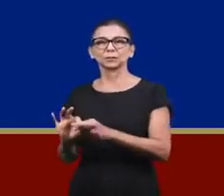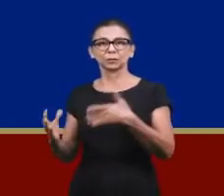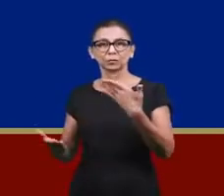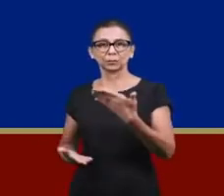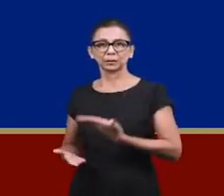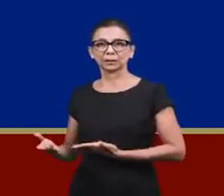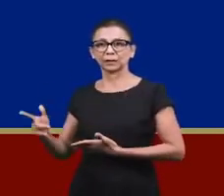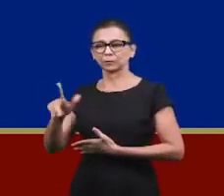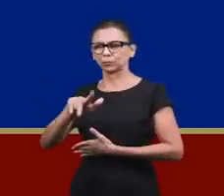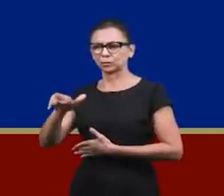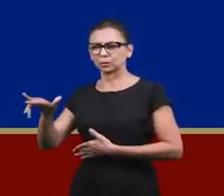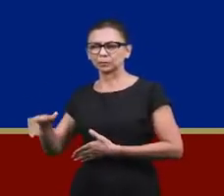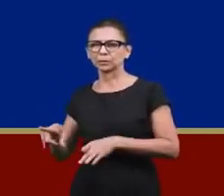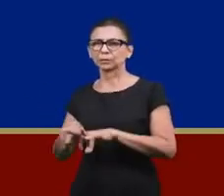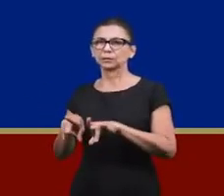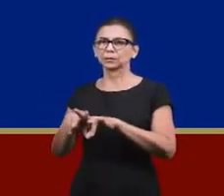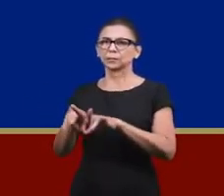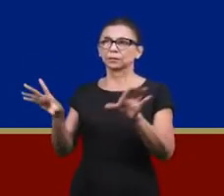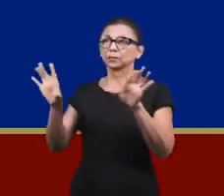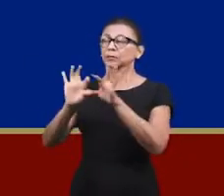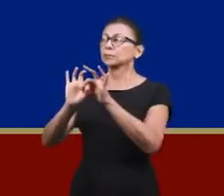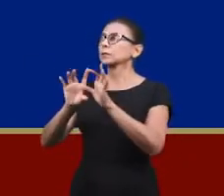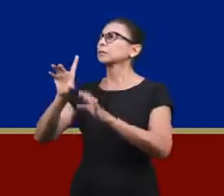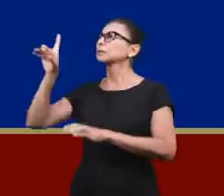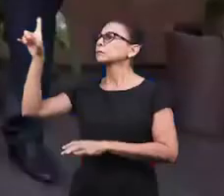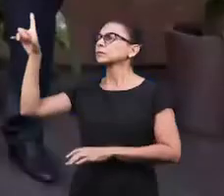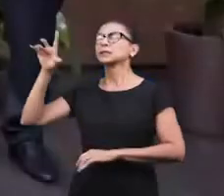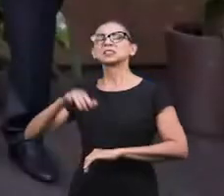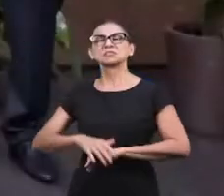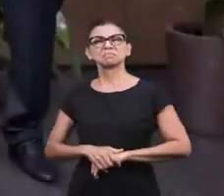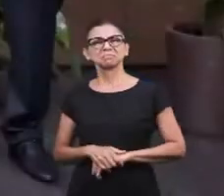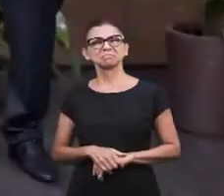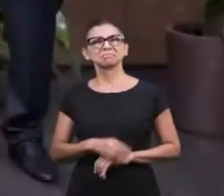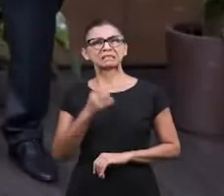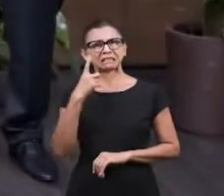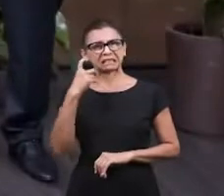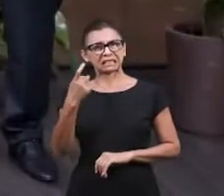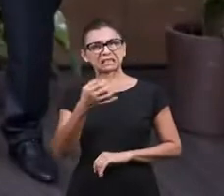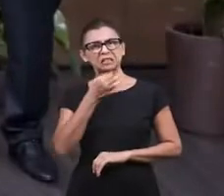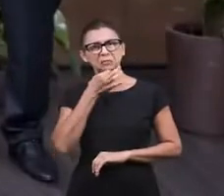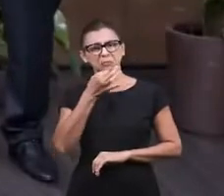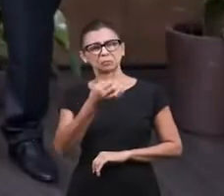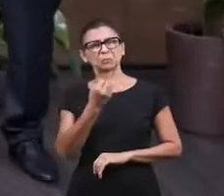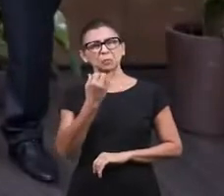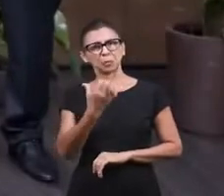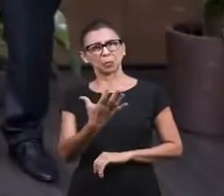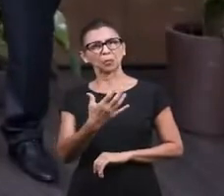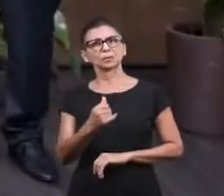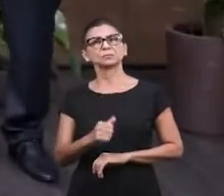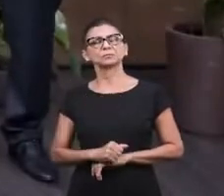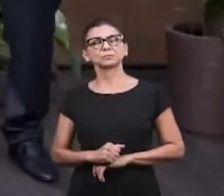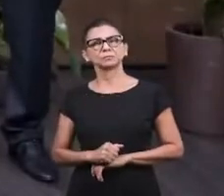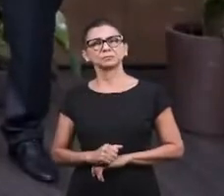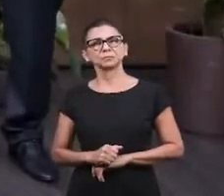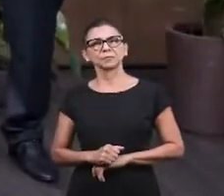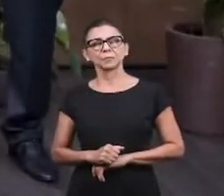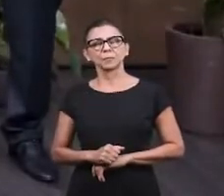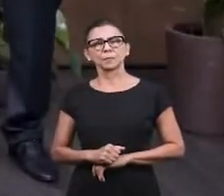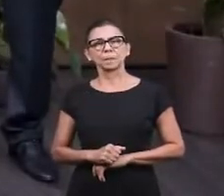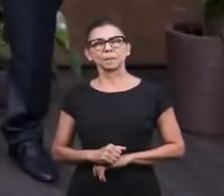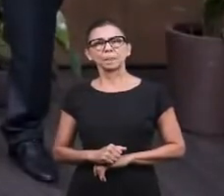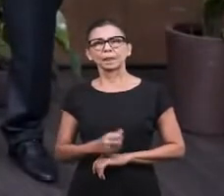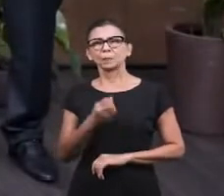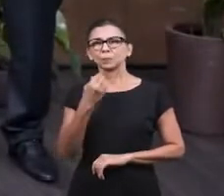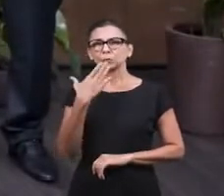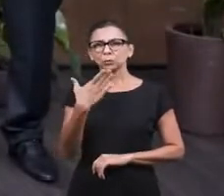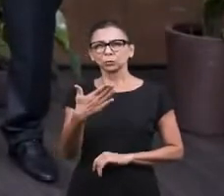God. Amen. Well put. How profound, Sergio. As the comments have been